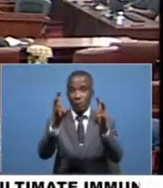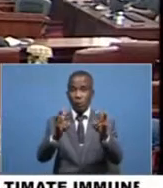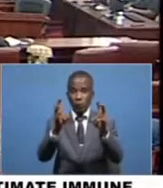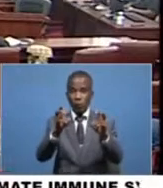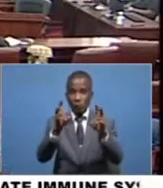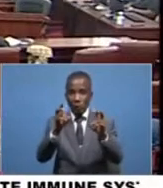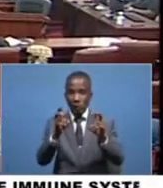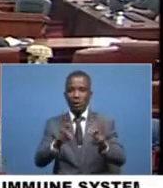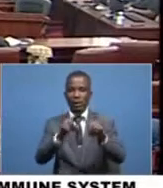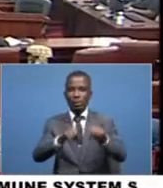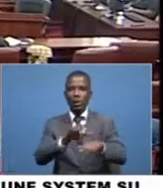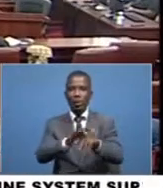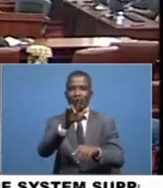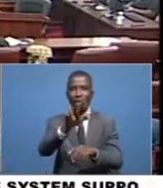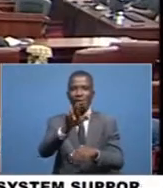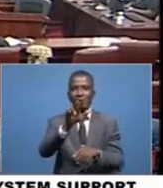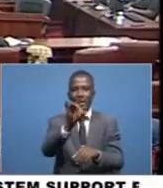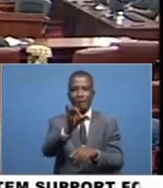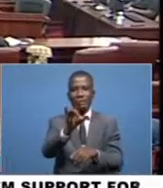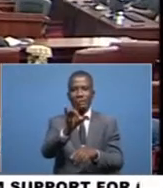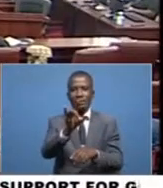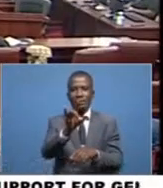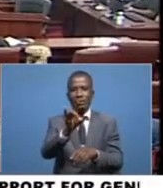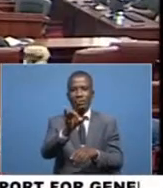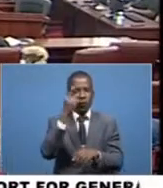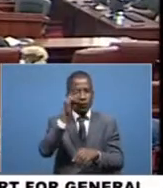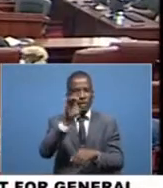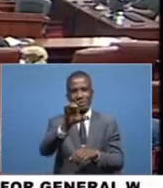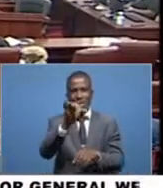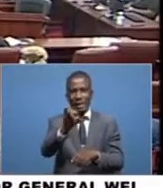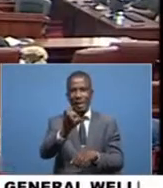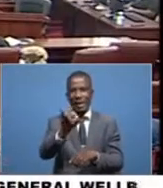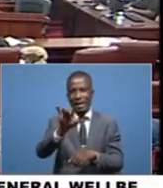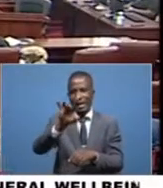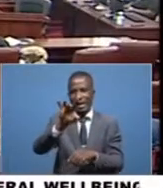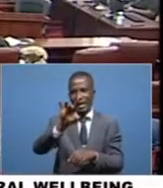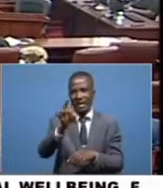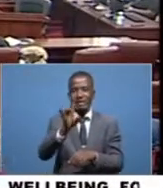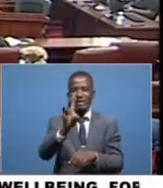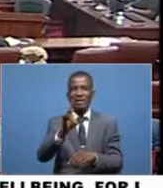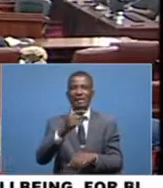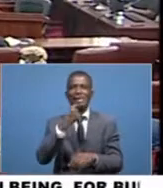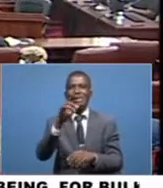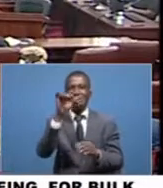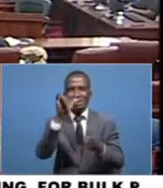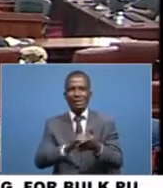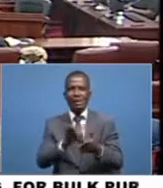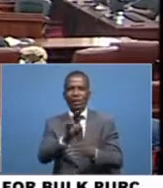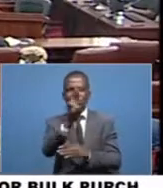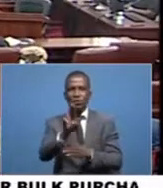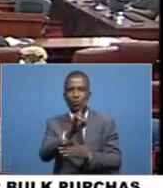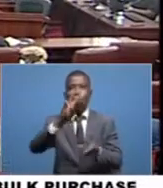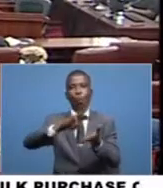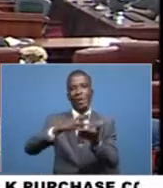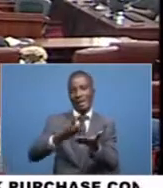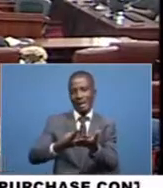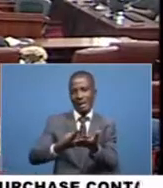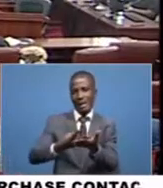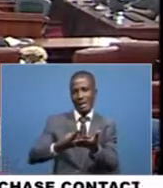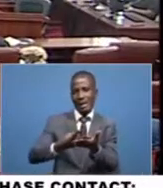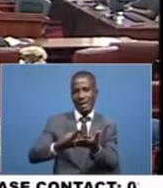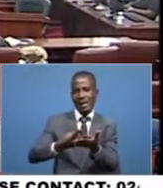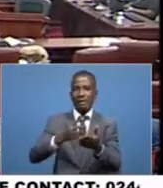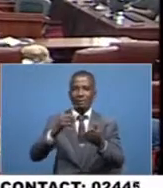is Order 38 Rule 3E of CI 87, which specifically deals with the use of witness statements in